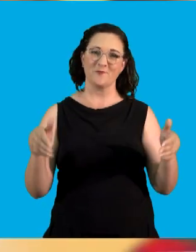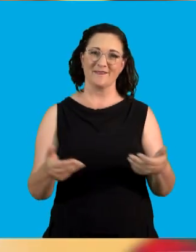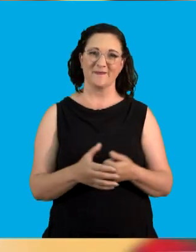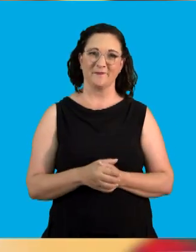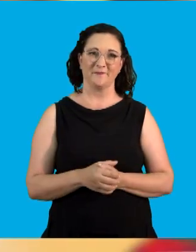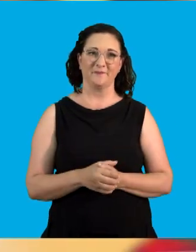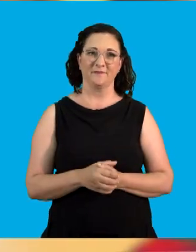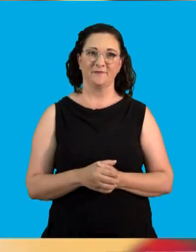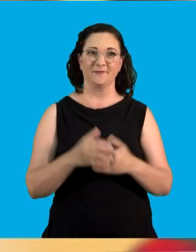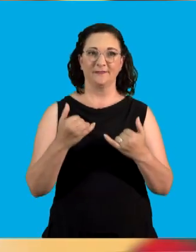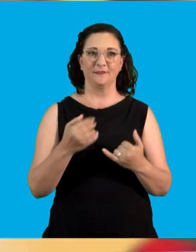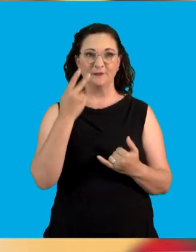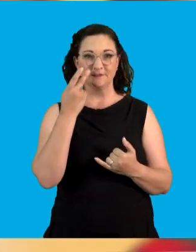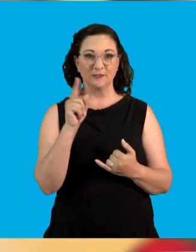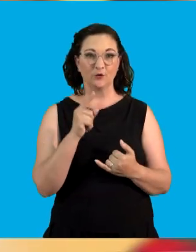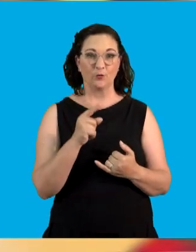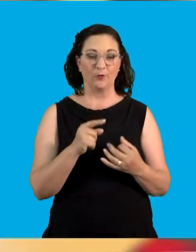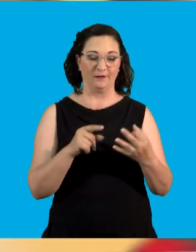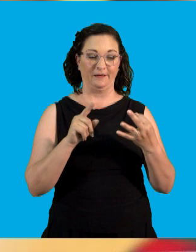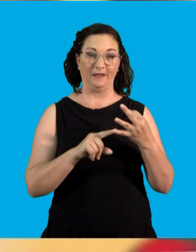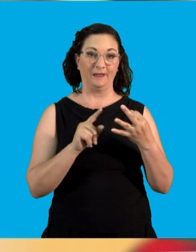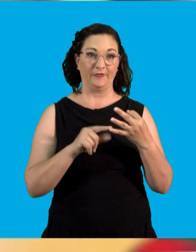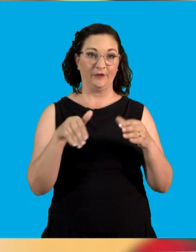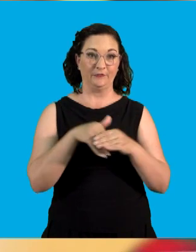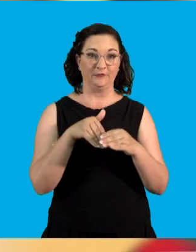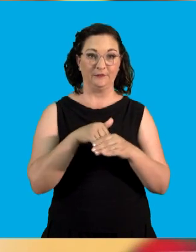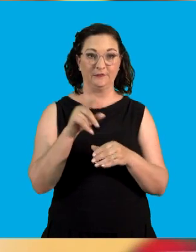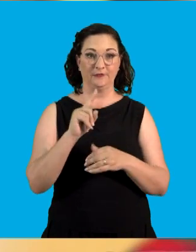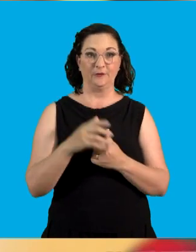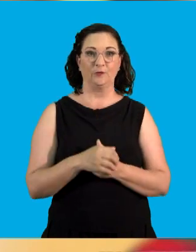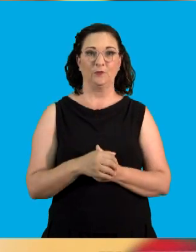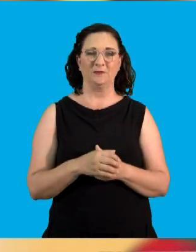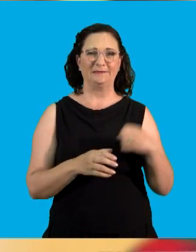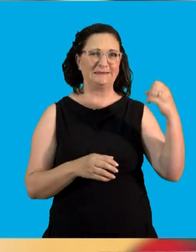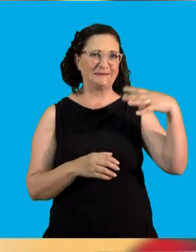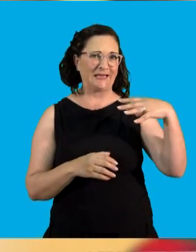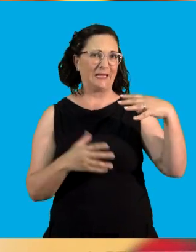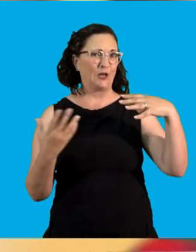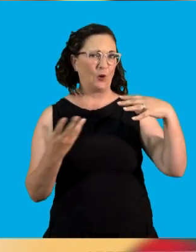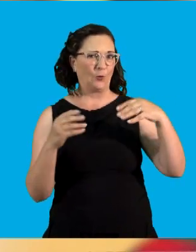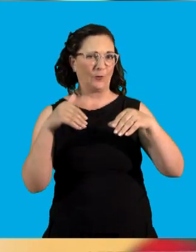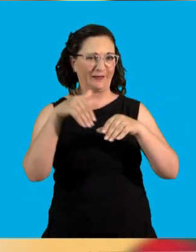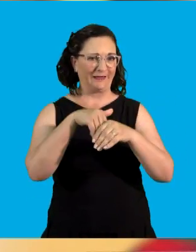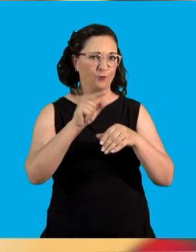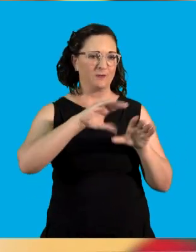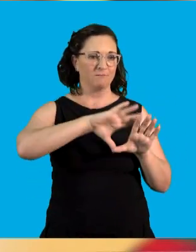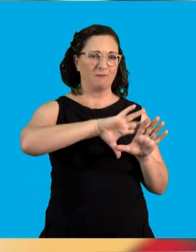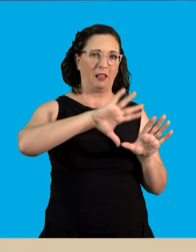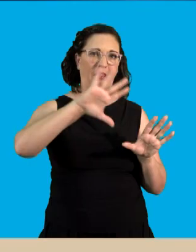Welcome back, learners. Now let us look at our third concept, which is our sun's location in the Milky Way